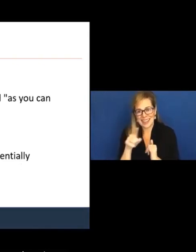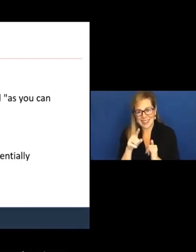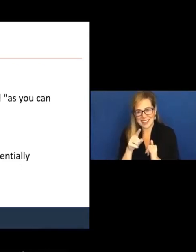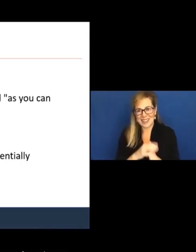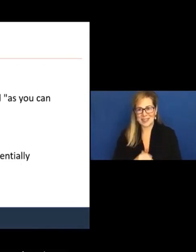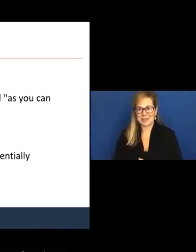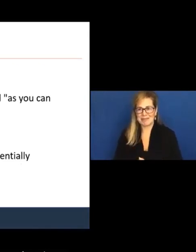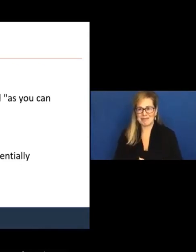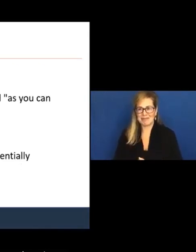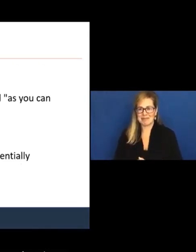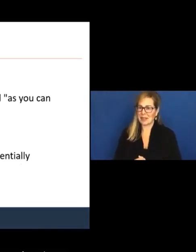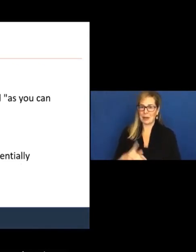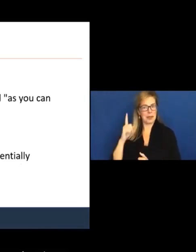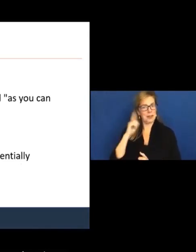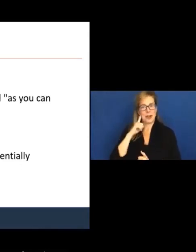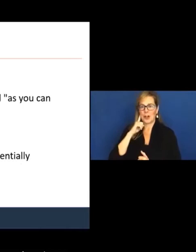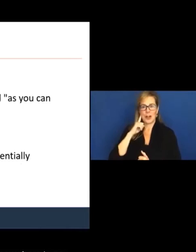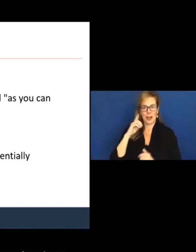You heard it here first.